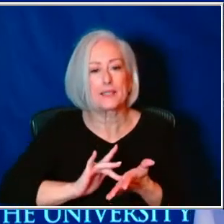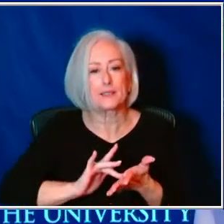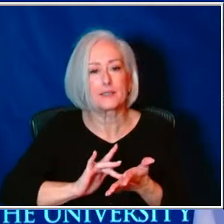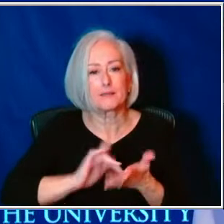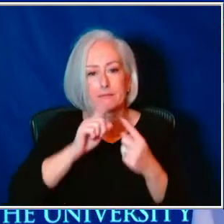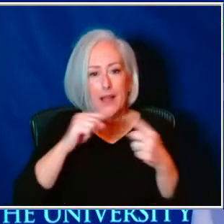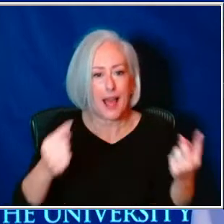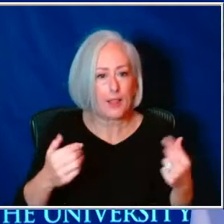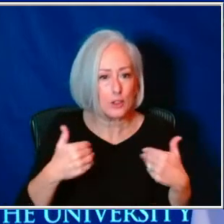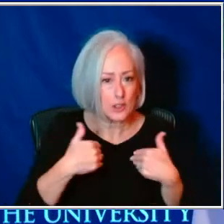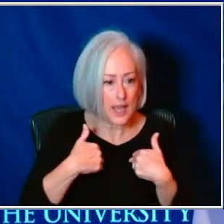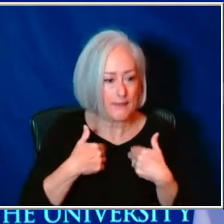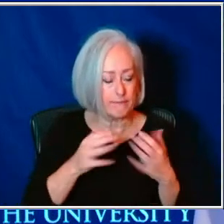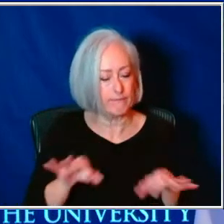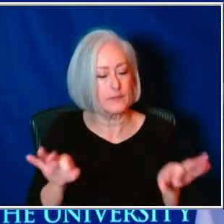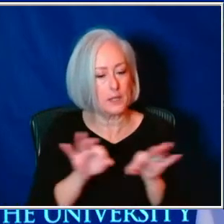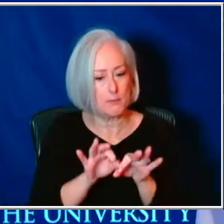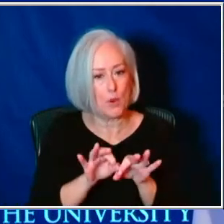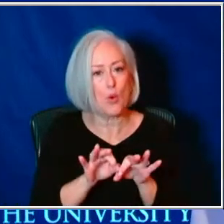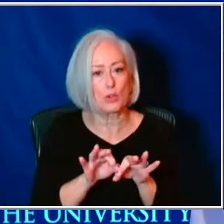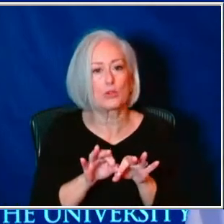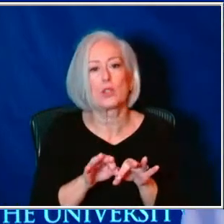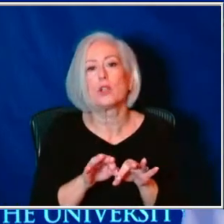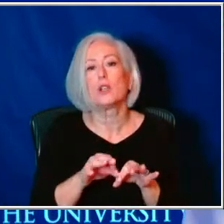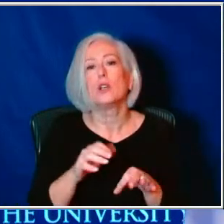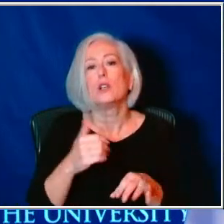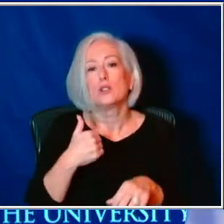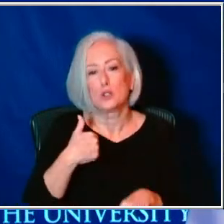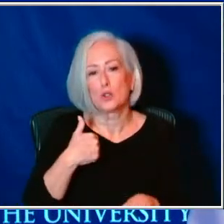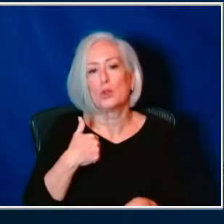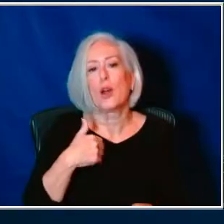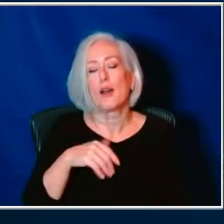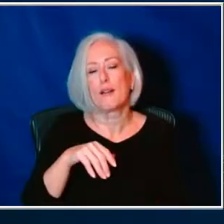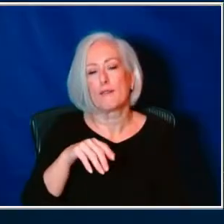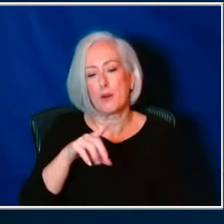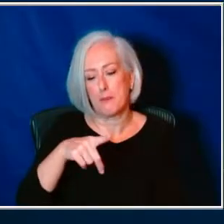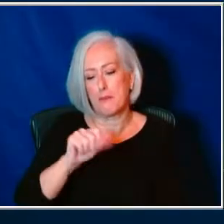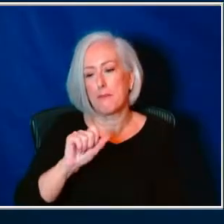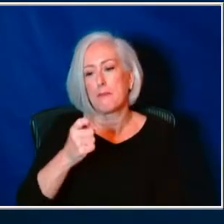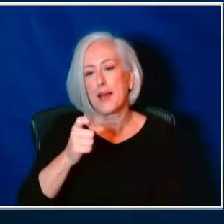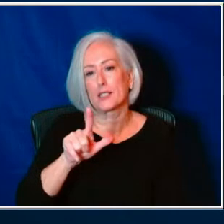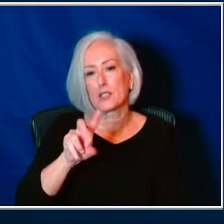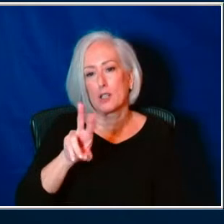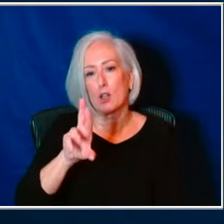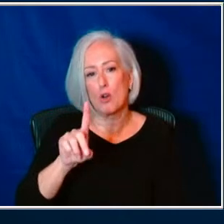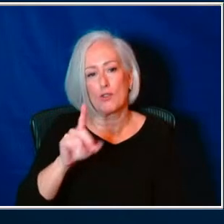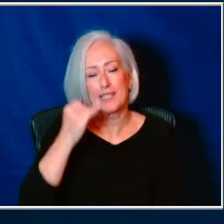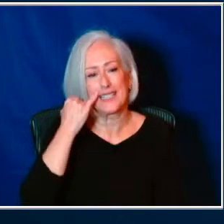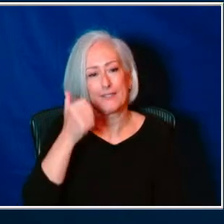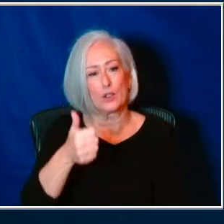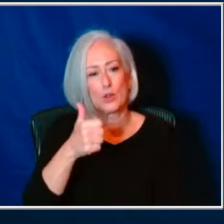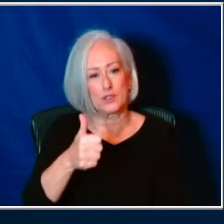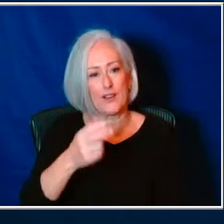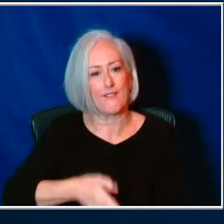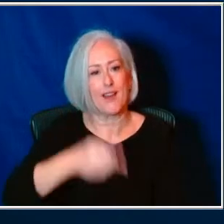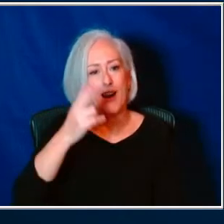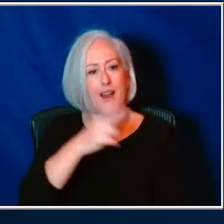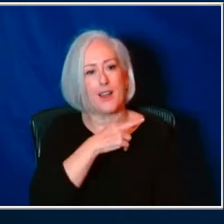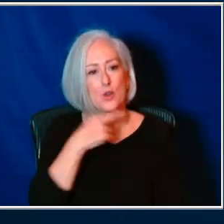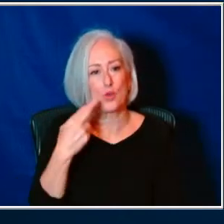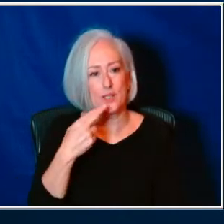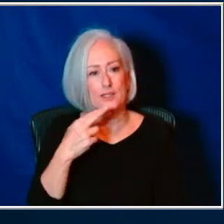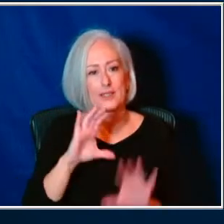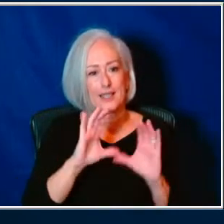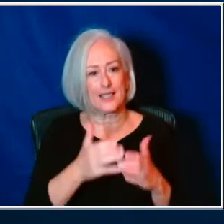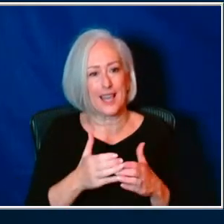on Paxlovid as well, especially if you fall into that high-risk category. Yeah, I think I actually fell into the high-risk category. One of my drugs